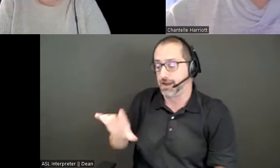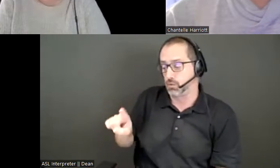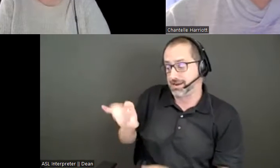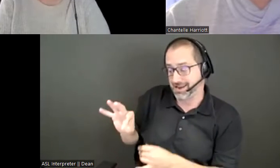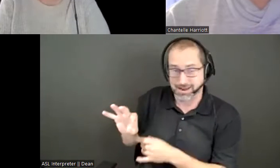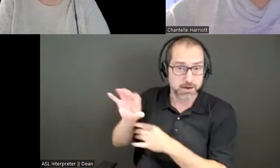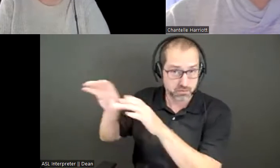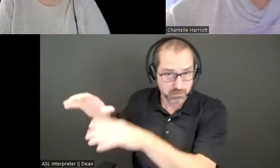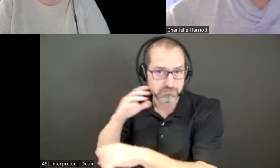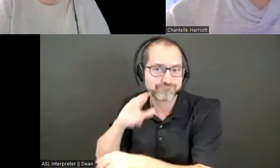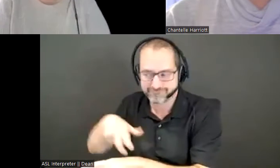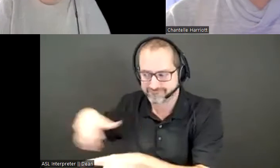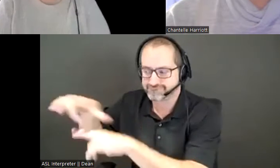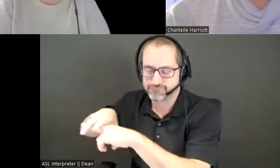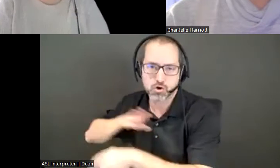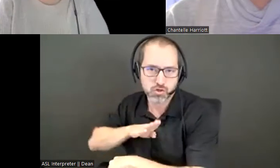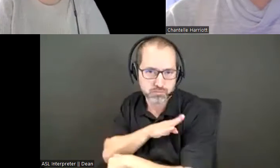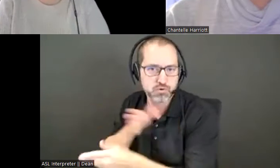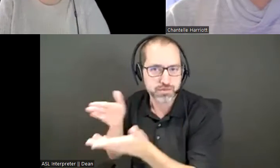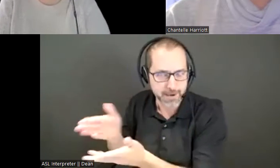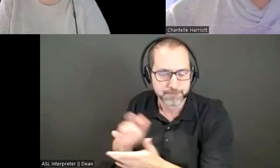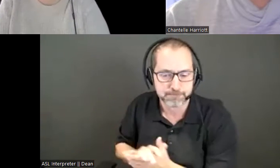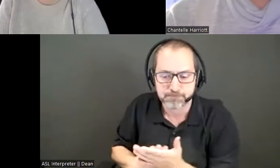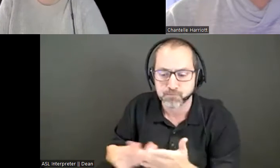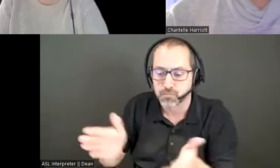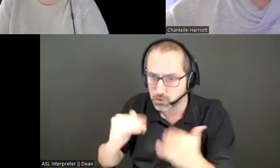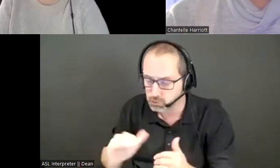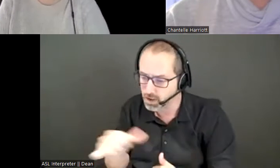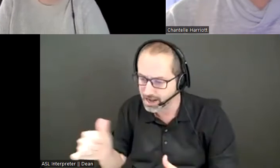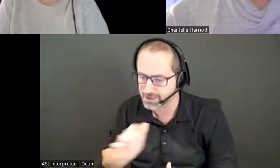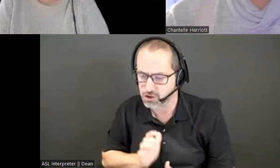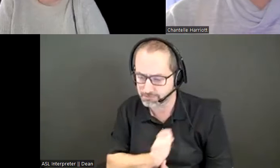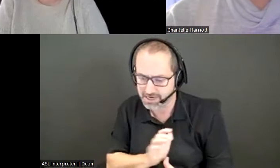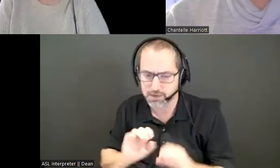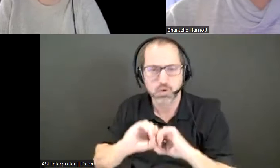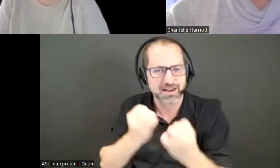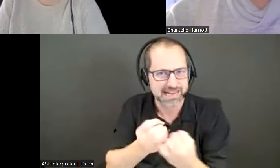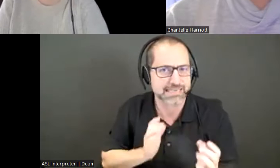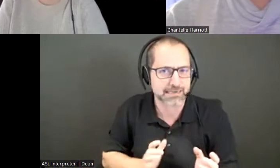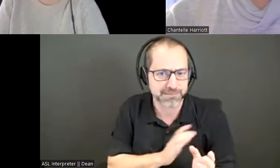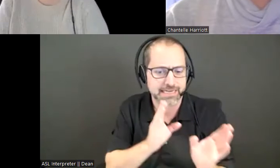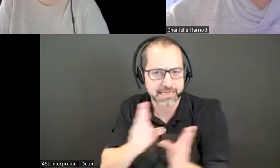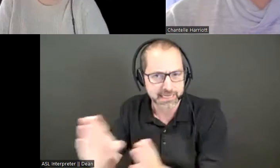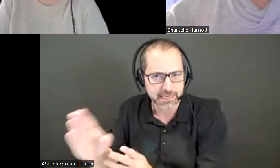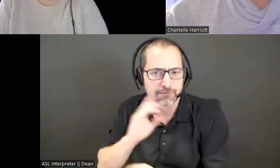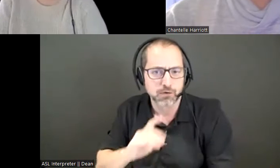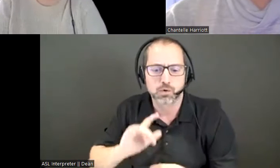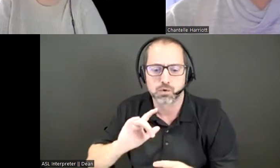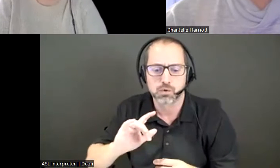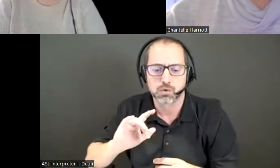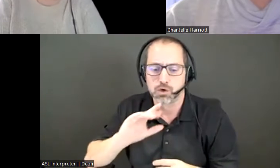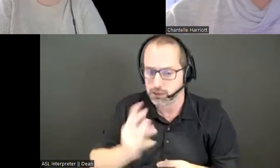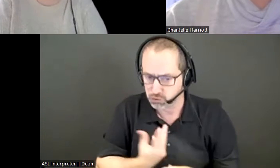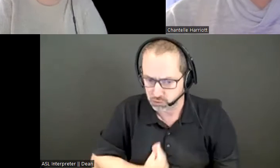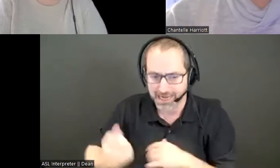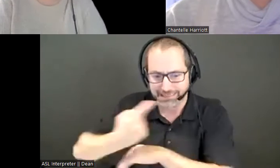of you are familiar with. She's also on the committee, the organizing committee for the Trans Day of Remembrance, and